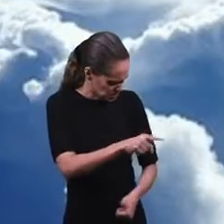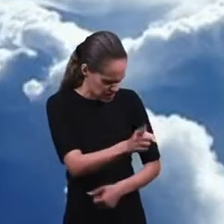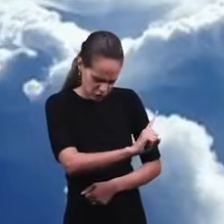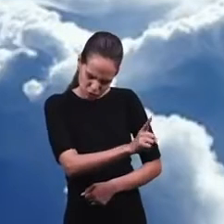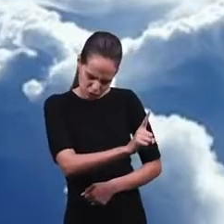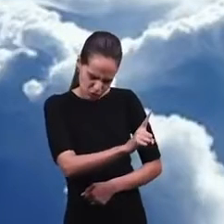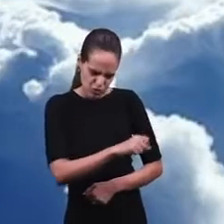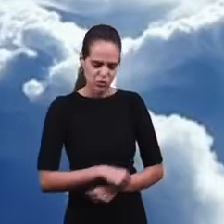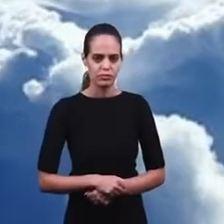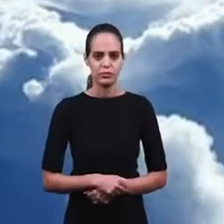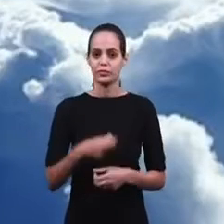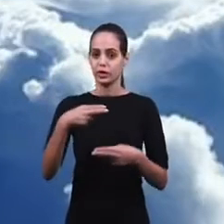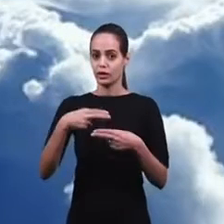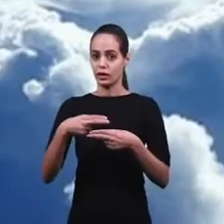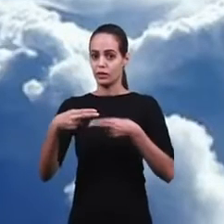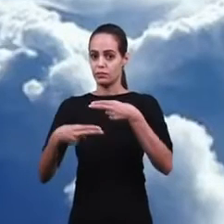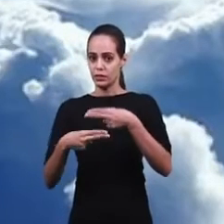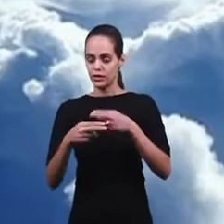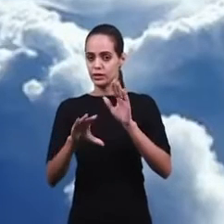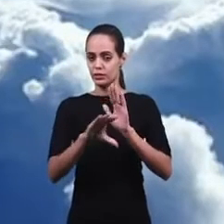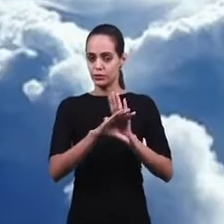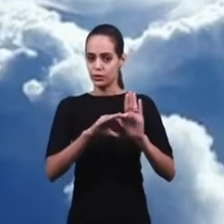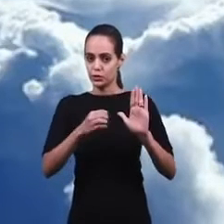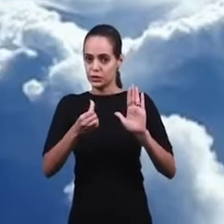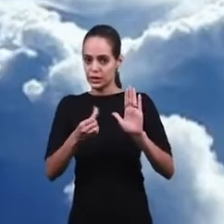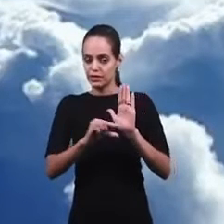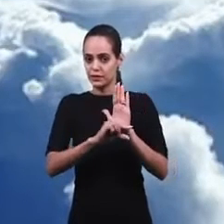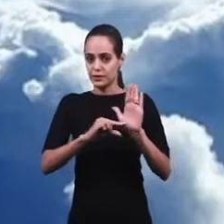Nehemiah chapter 6, verse 3.